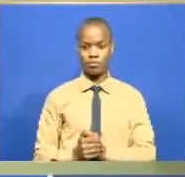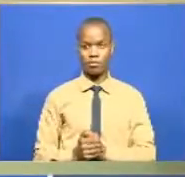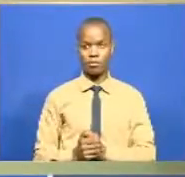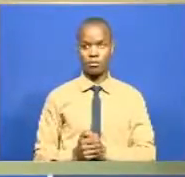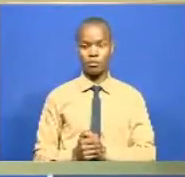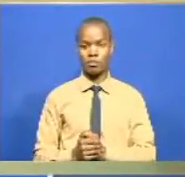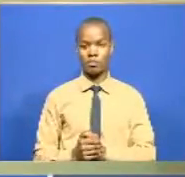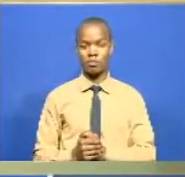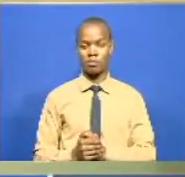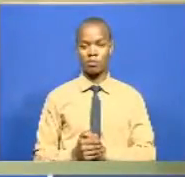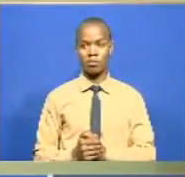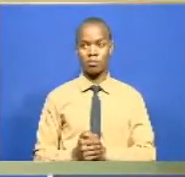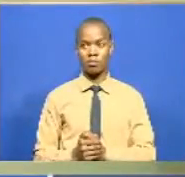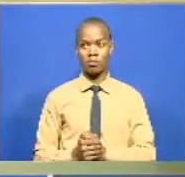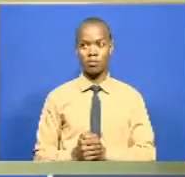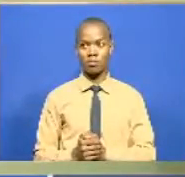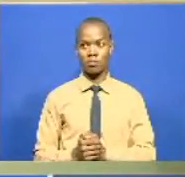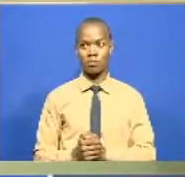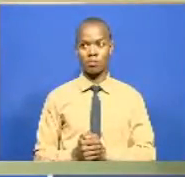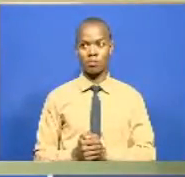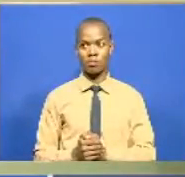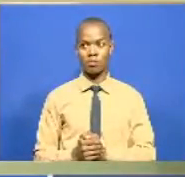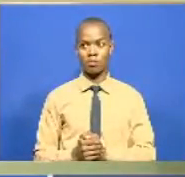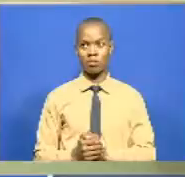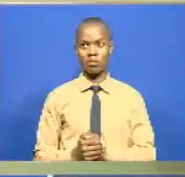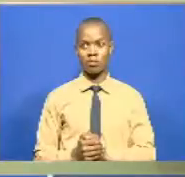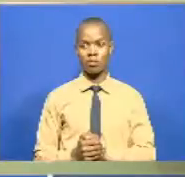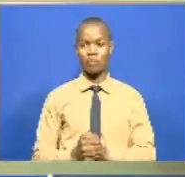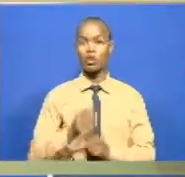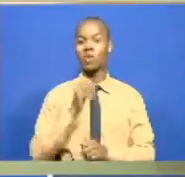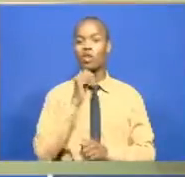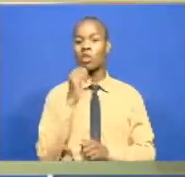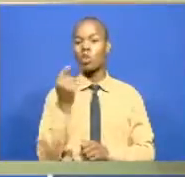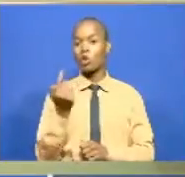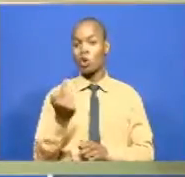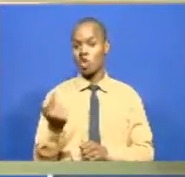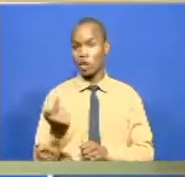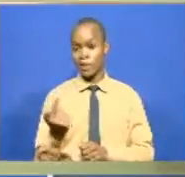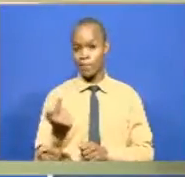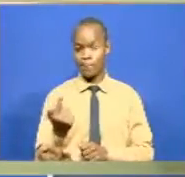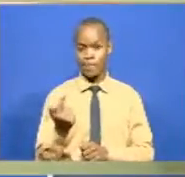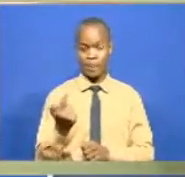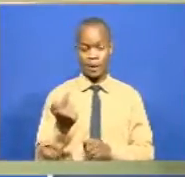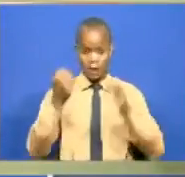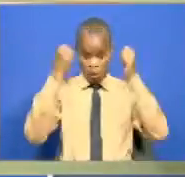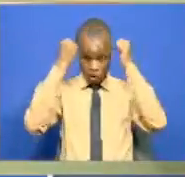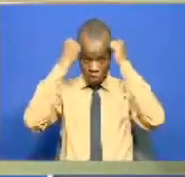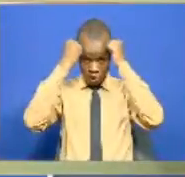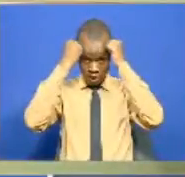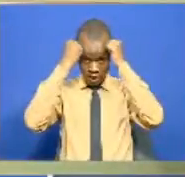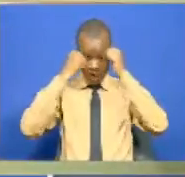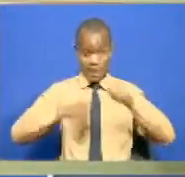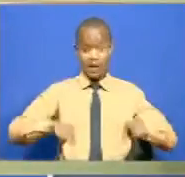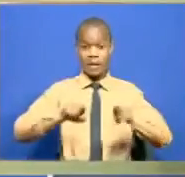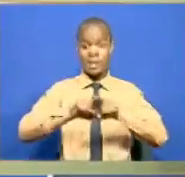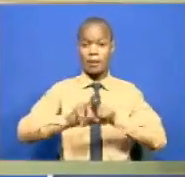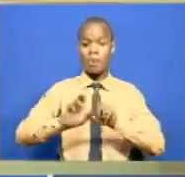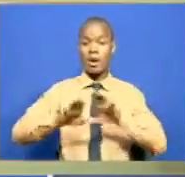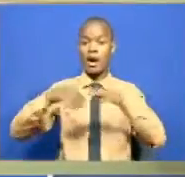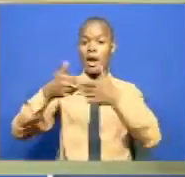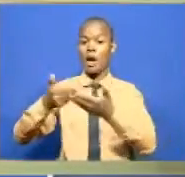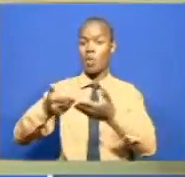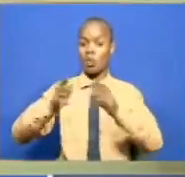Not only the pupils and the students, but also how are the